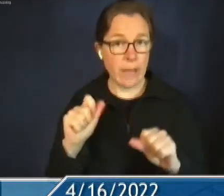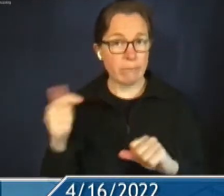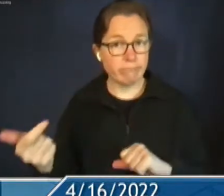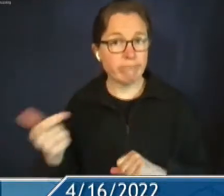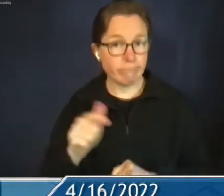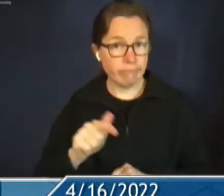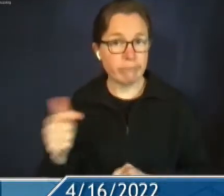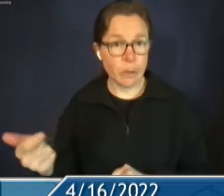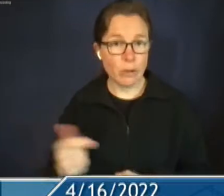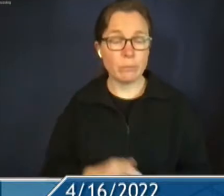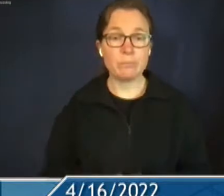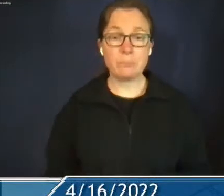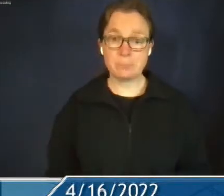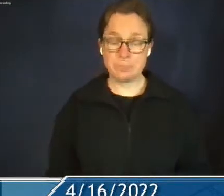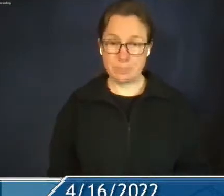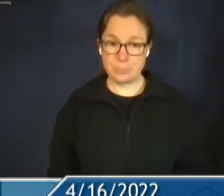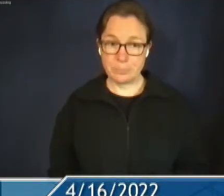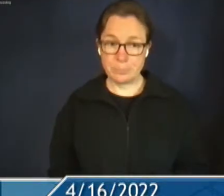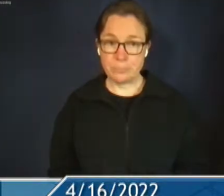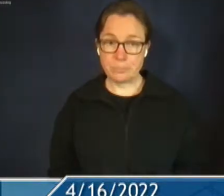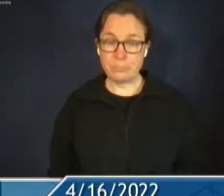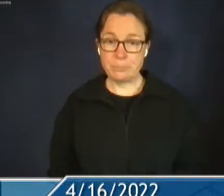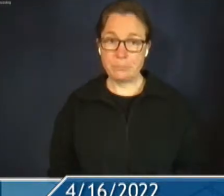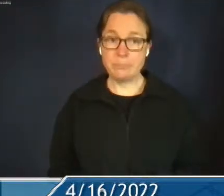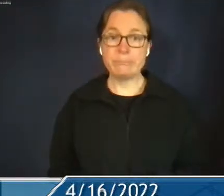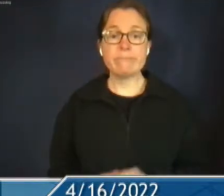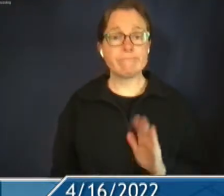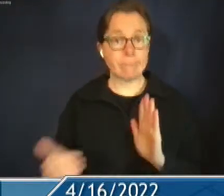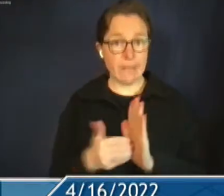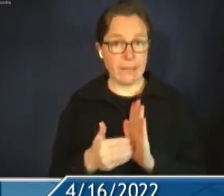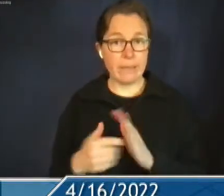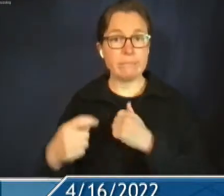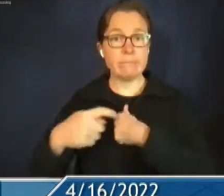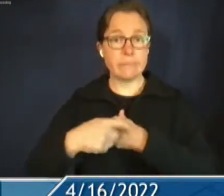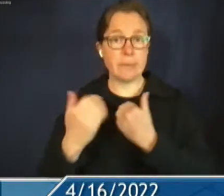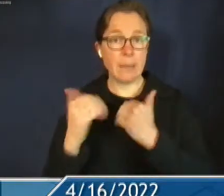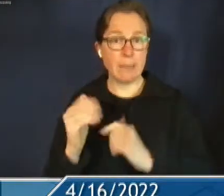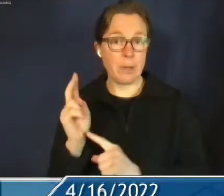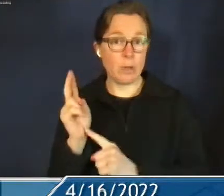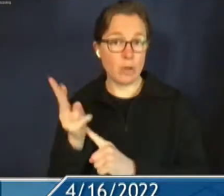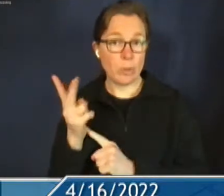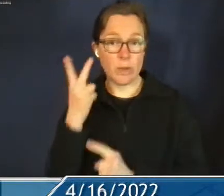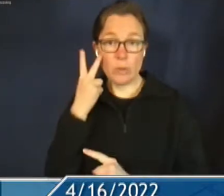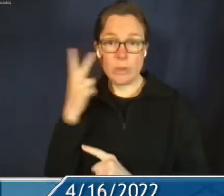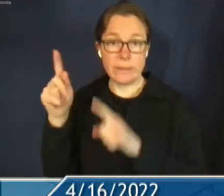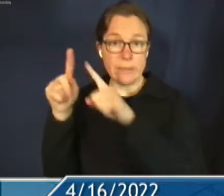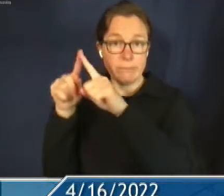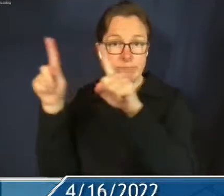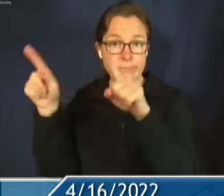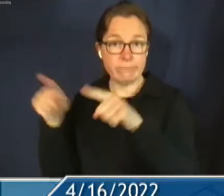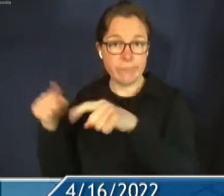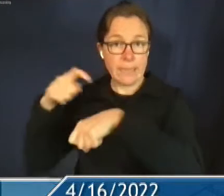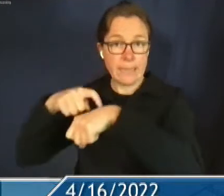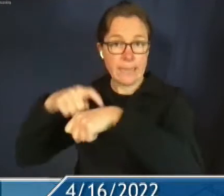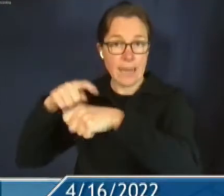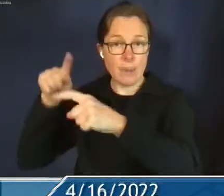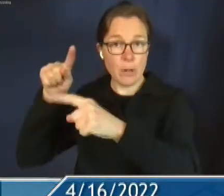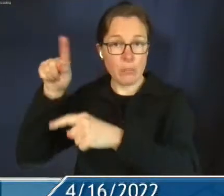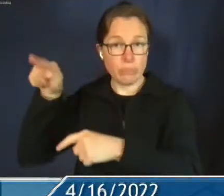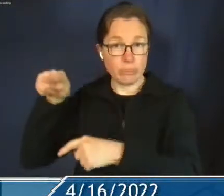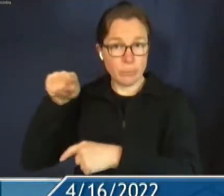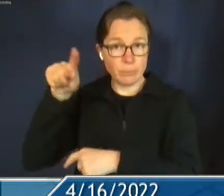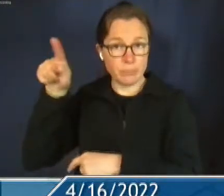So just like our invited testimony, open testimony will have 2 minutes, and you can watch that blue sky timer to see where we are. If you can